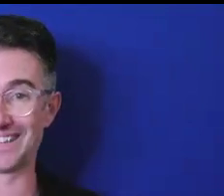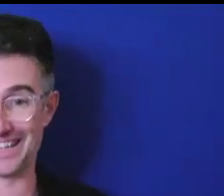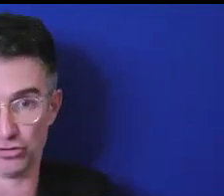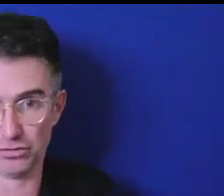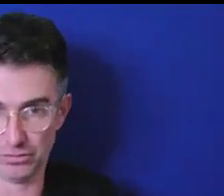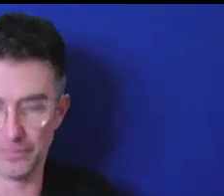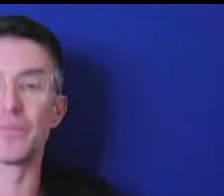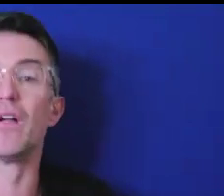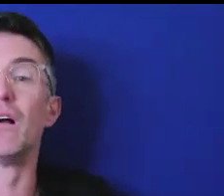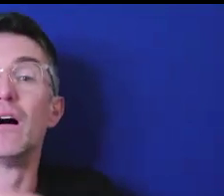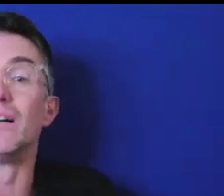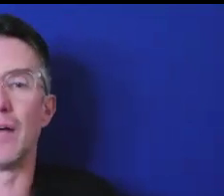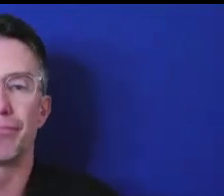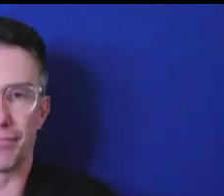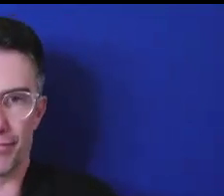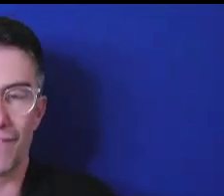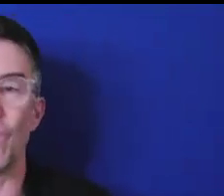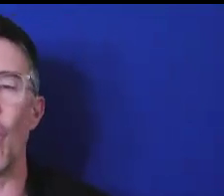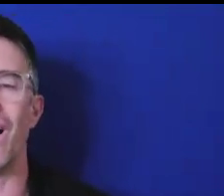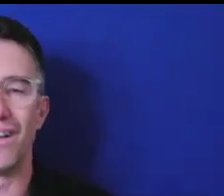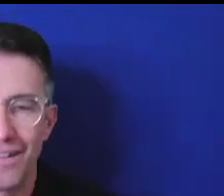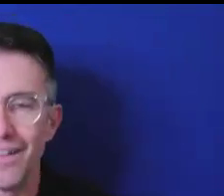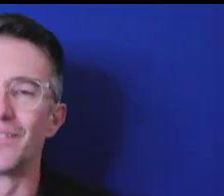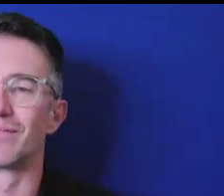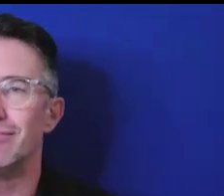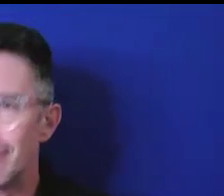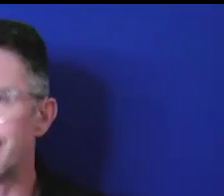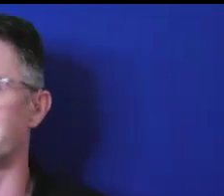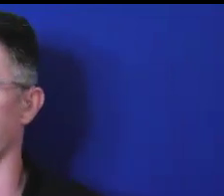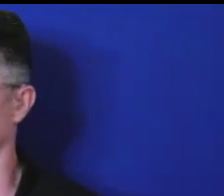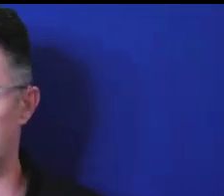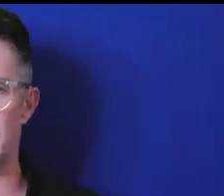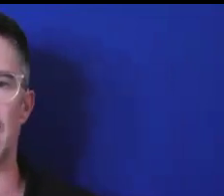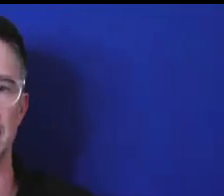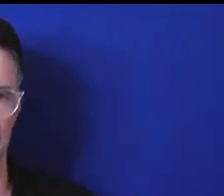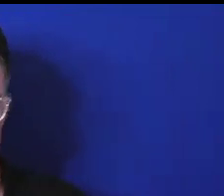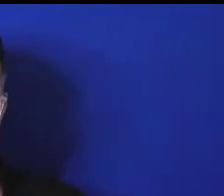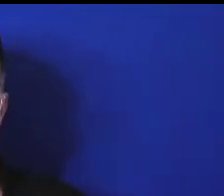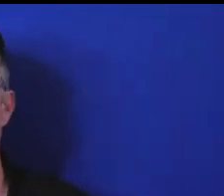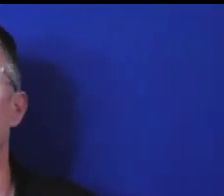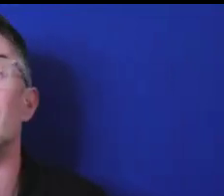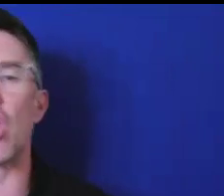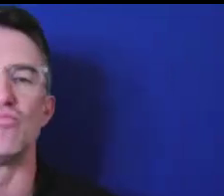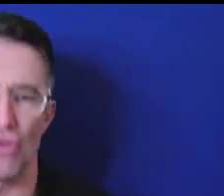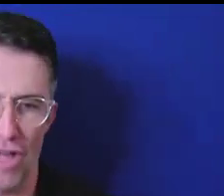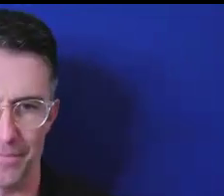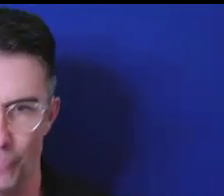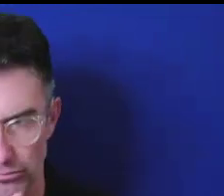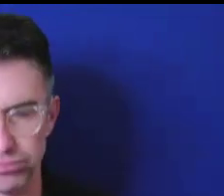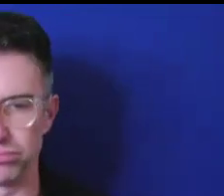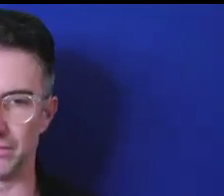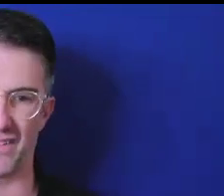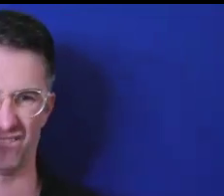disability identification for the implementation of the program, which was already